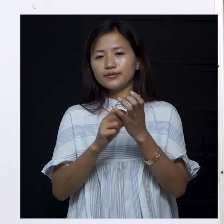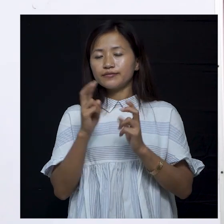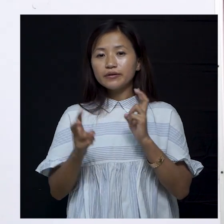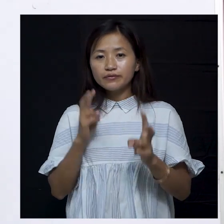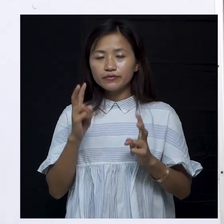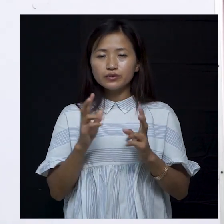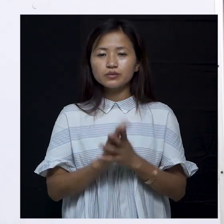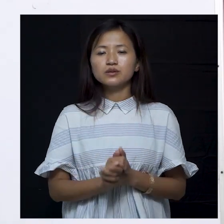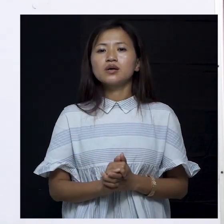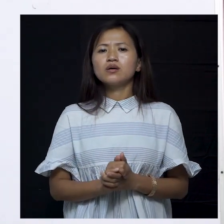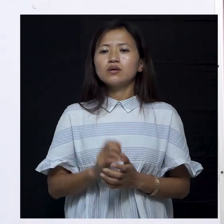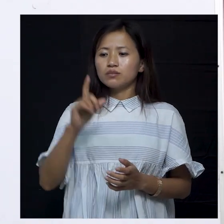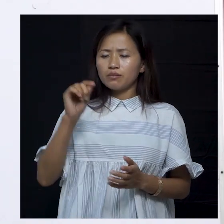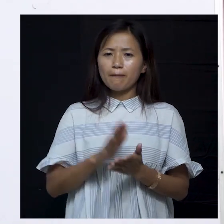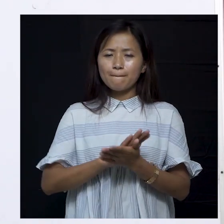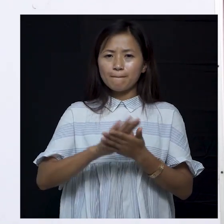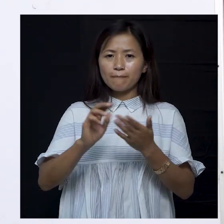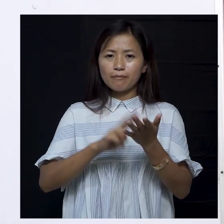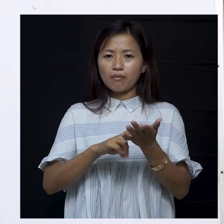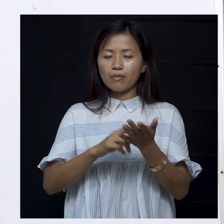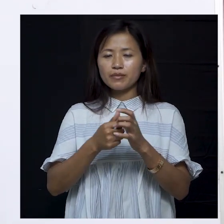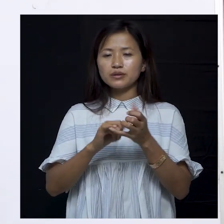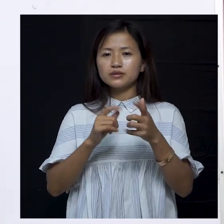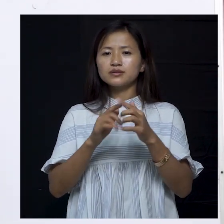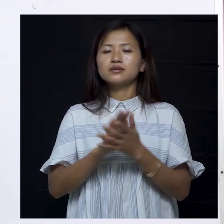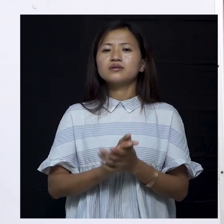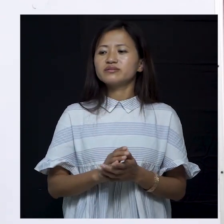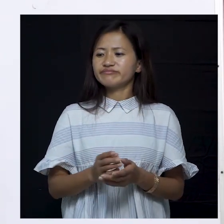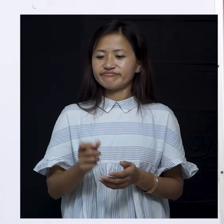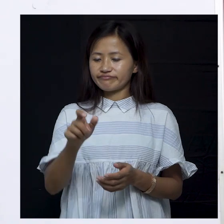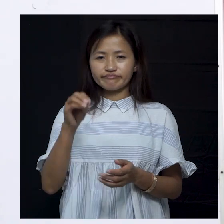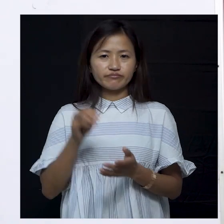Okay? Although he did his master's, he did not get